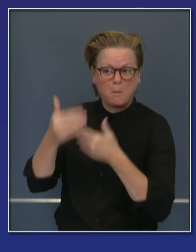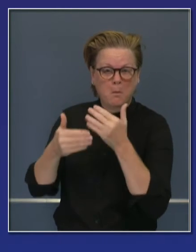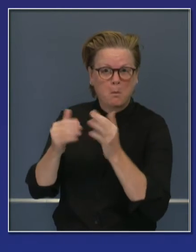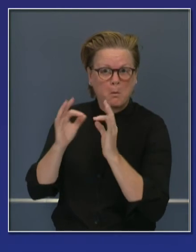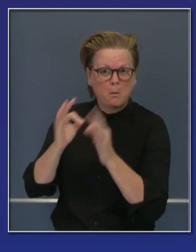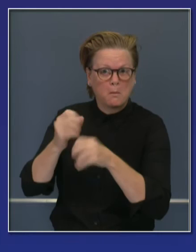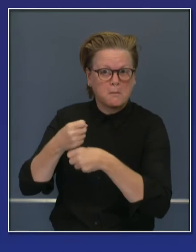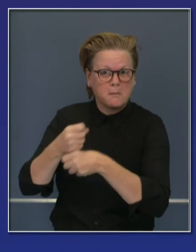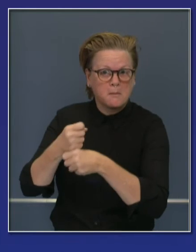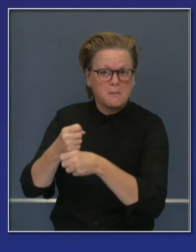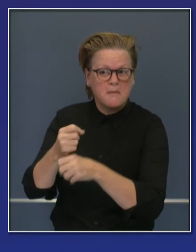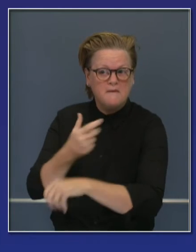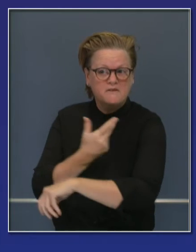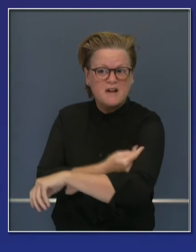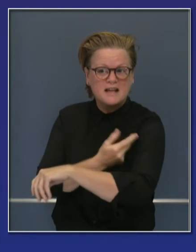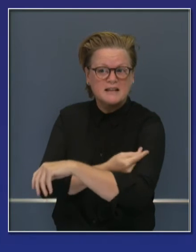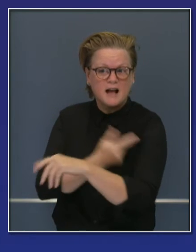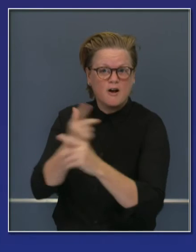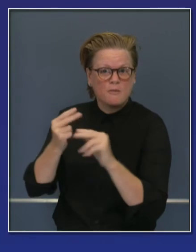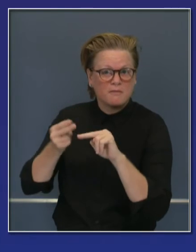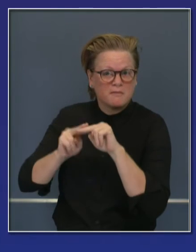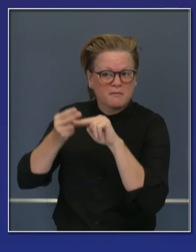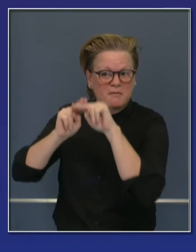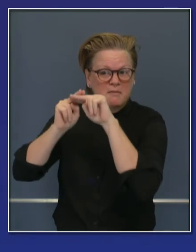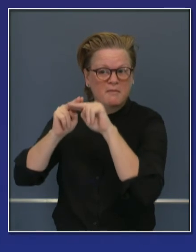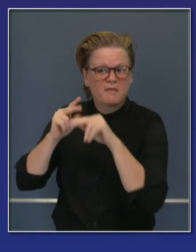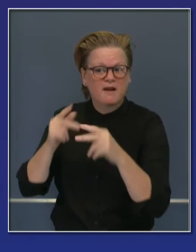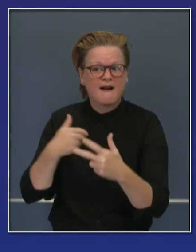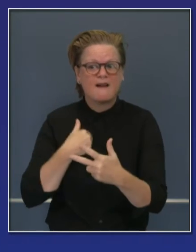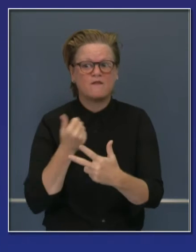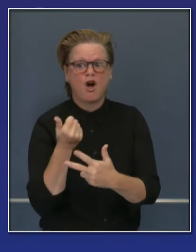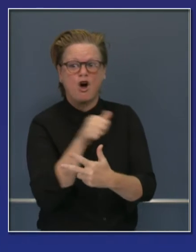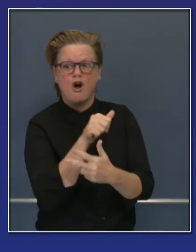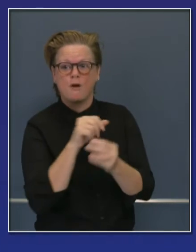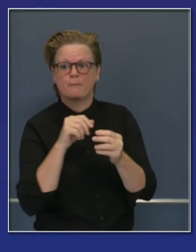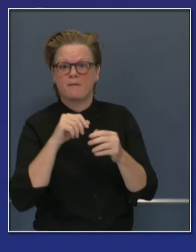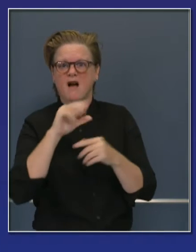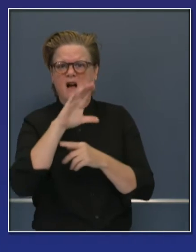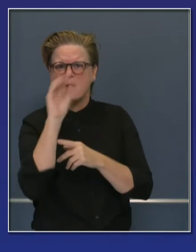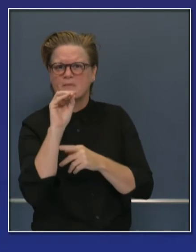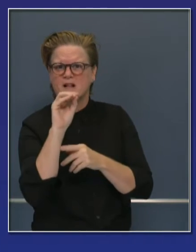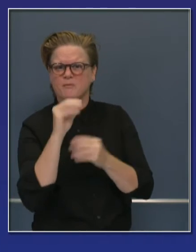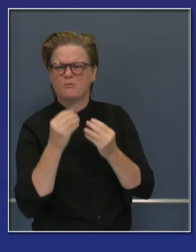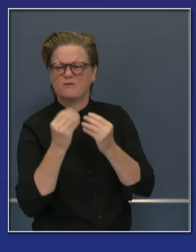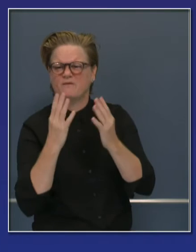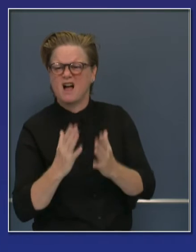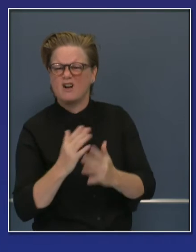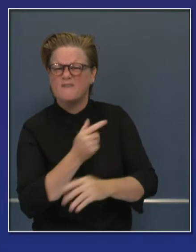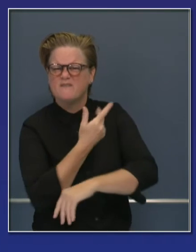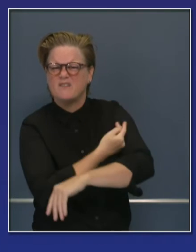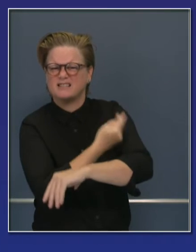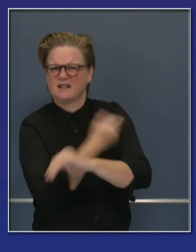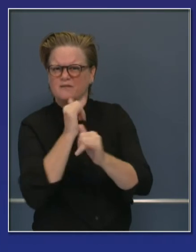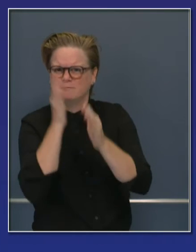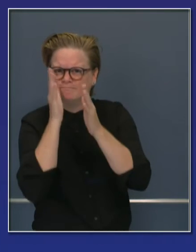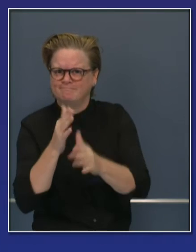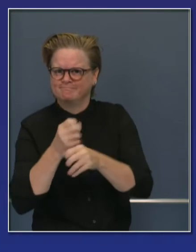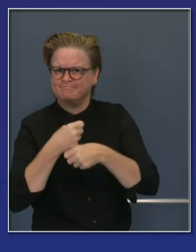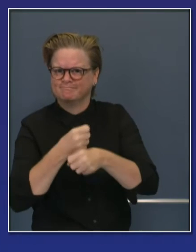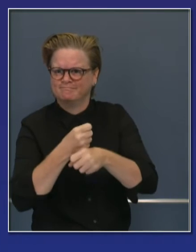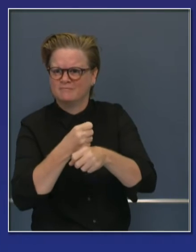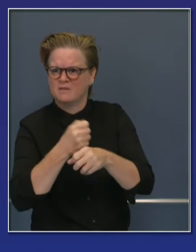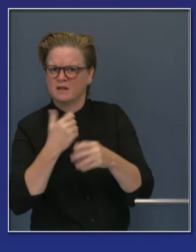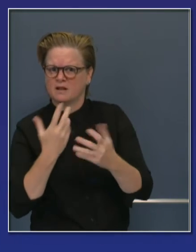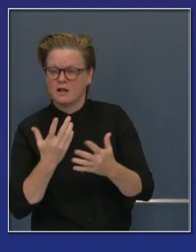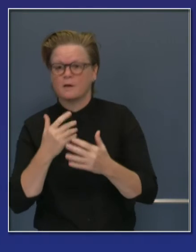more manufacturers to enter into this vaccine place. But I wanted to remind you all on where we've been on the vaccine. I